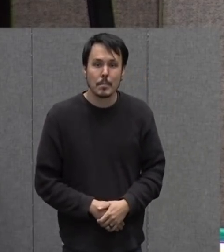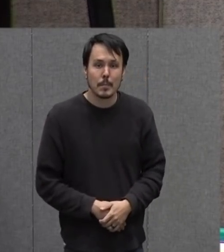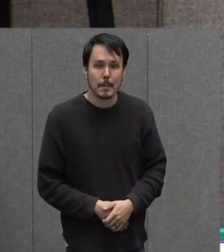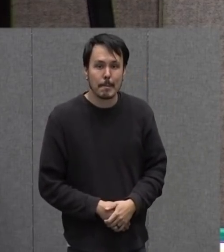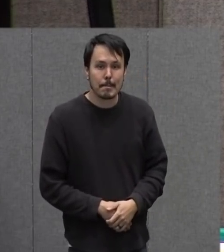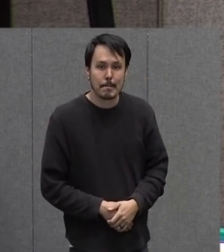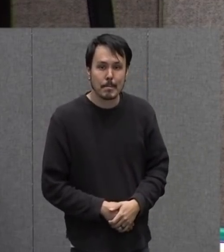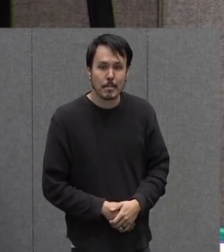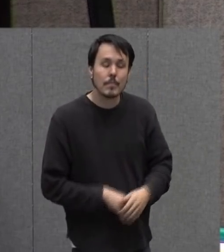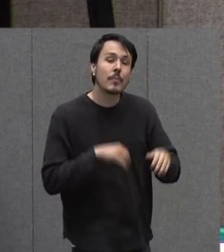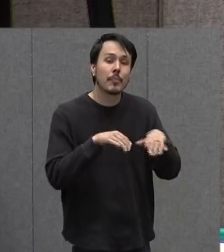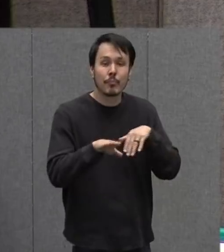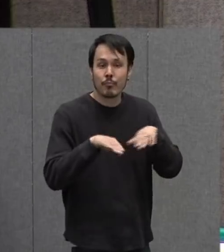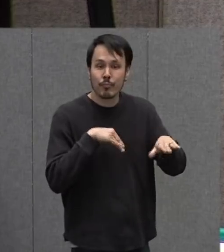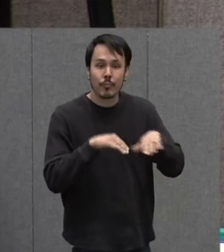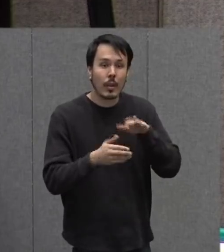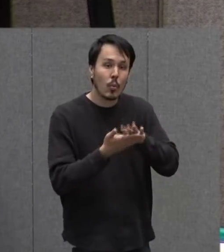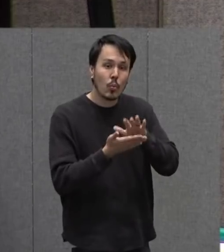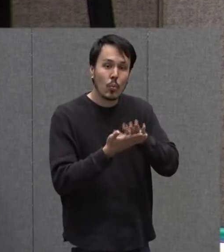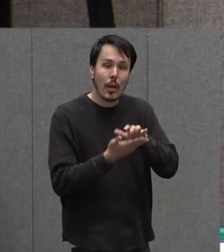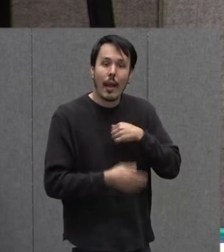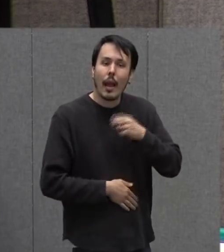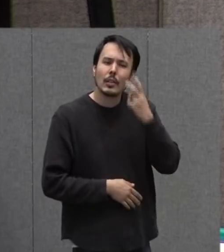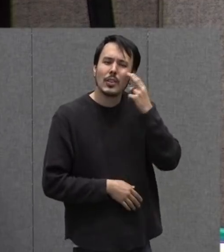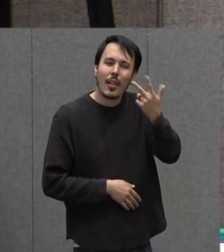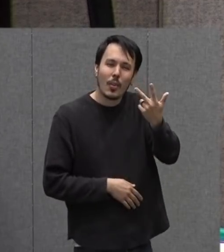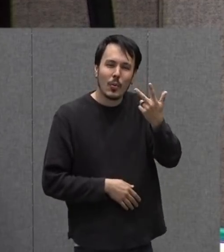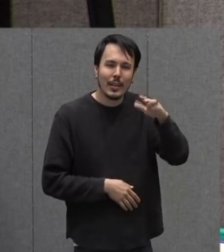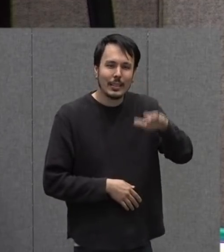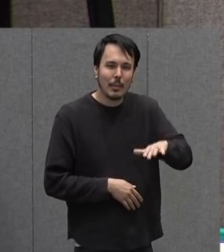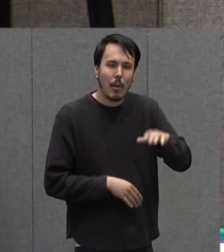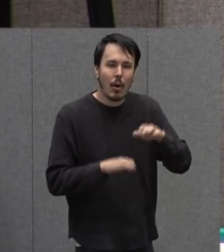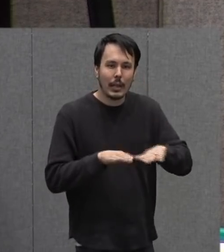On my way to school, I saw 3 little kids.